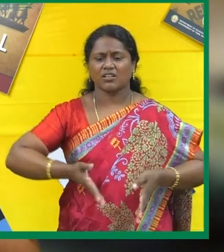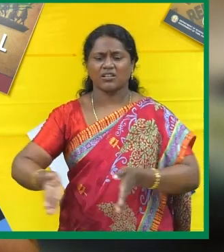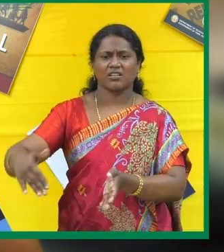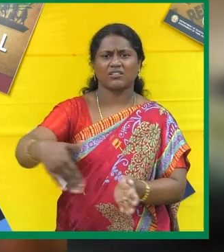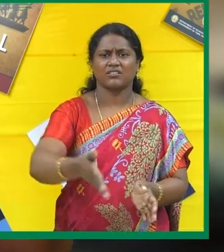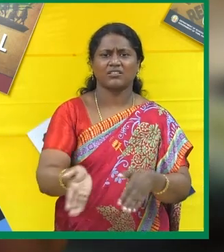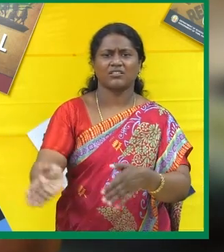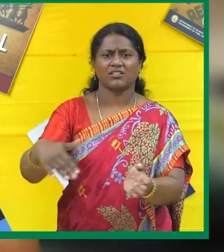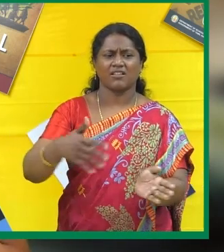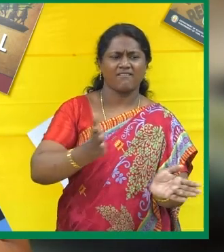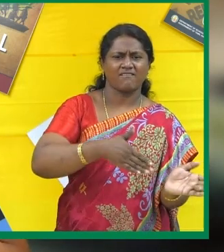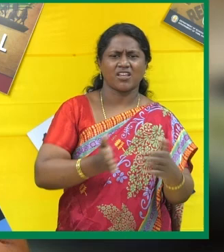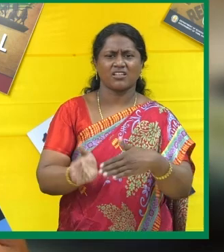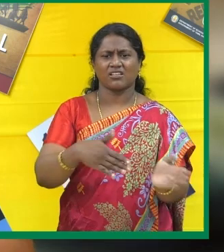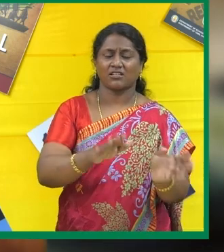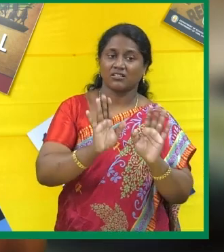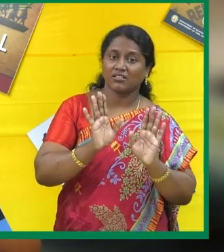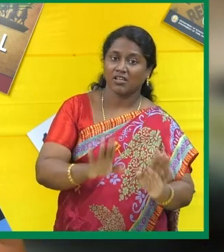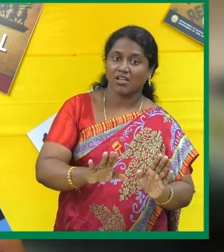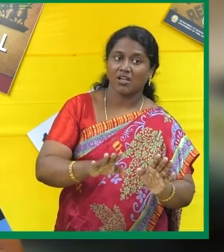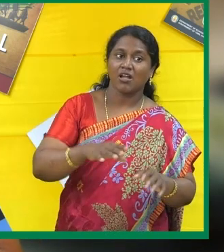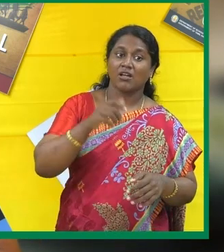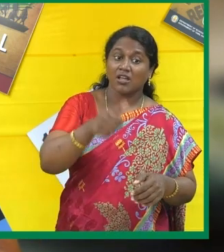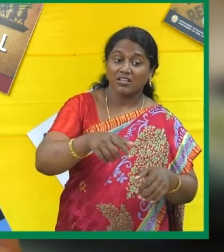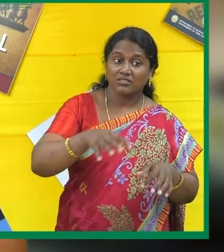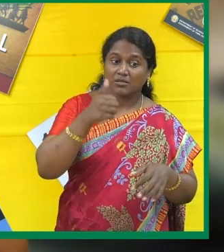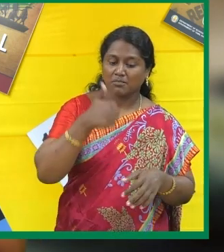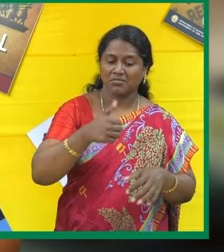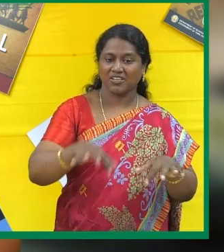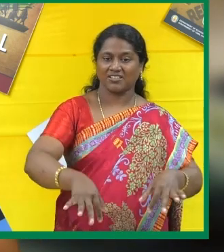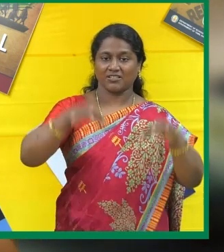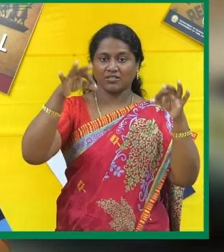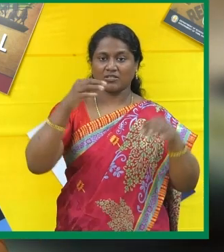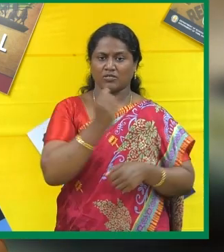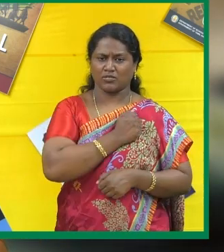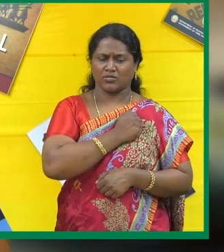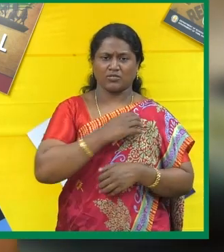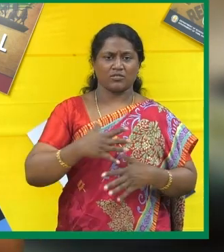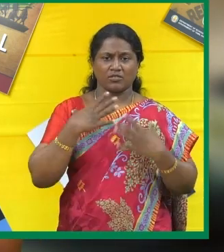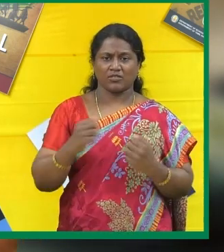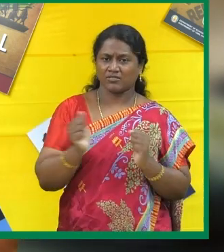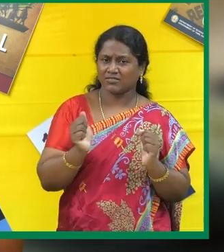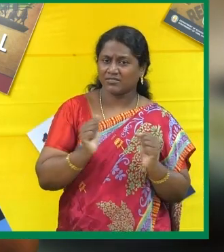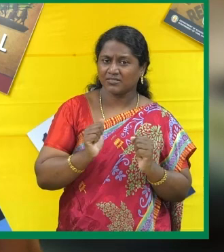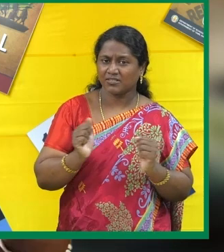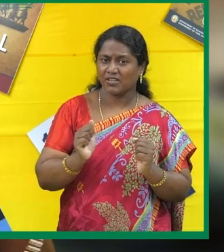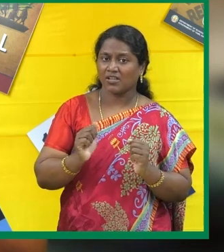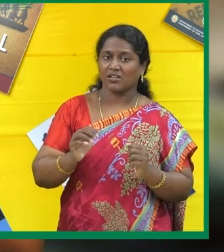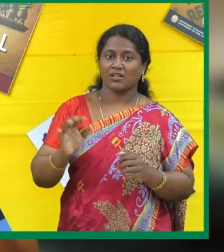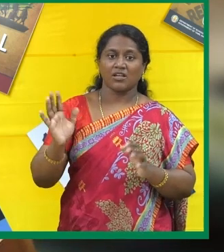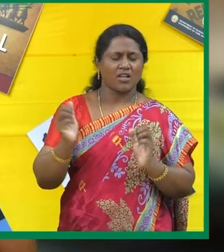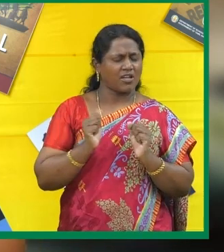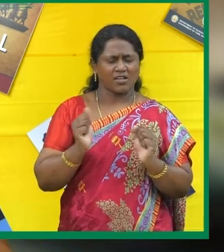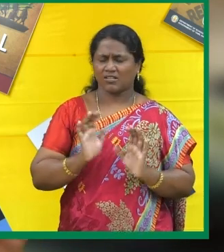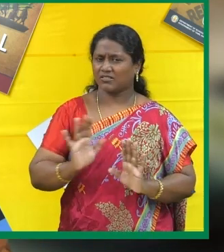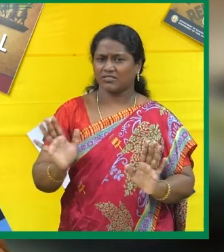too to get the best. So you hope for the best. Don't have the fear. Don't